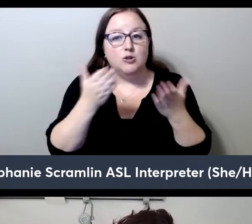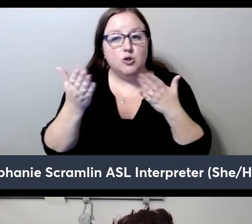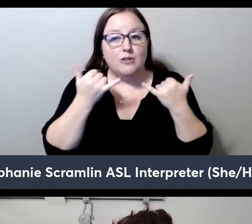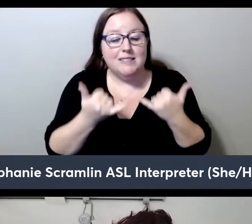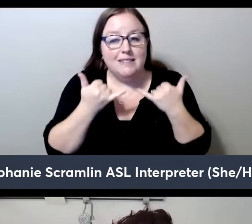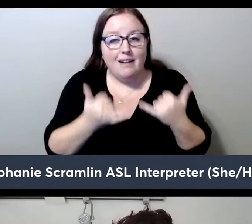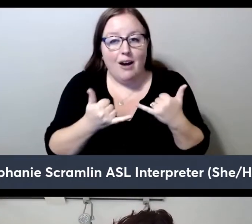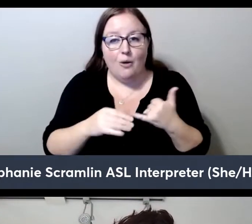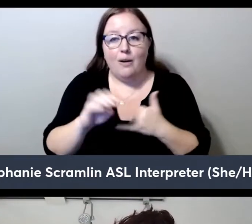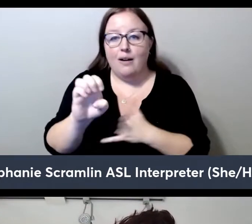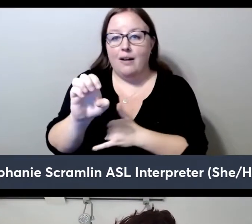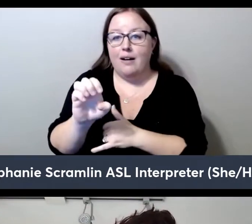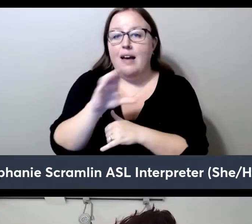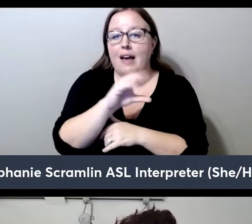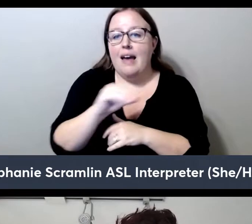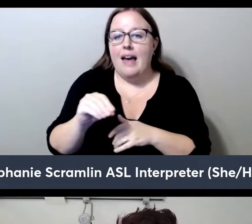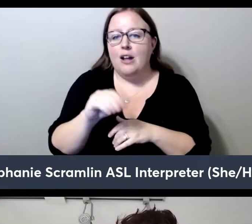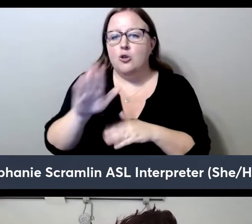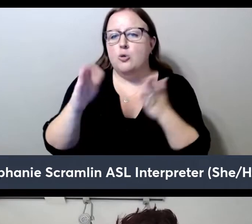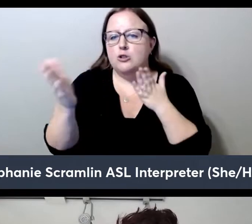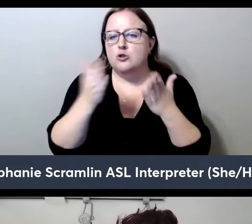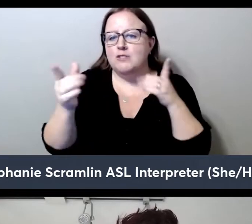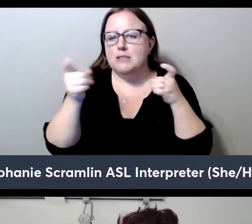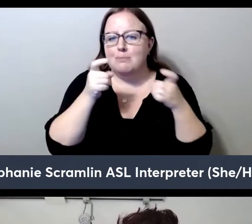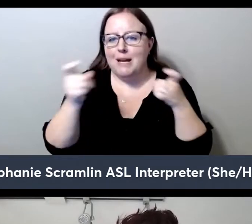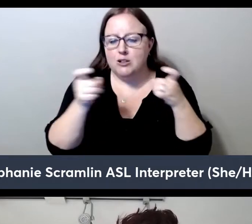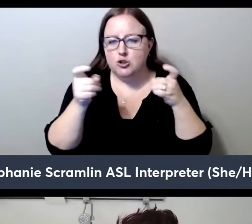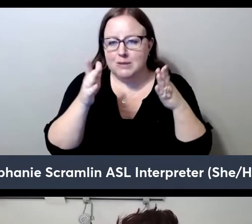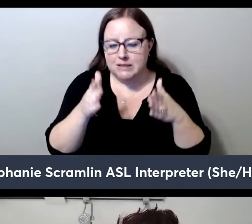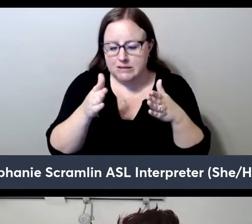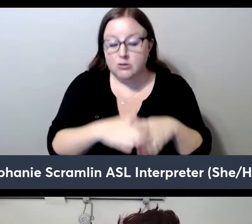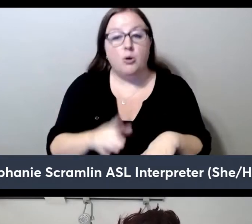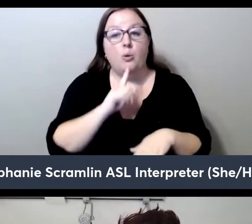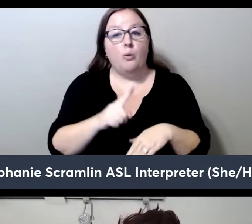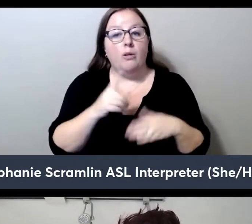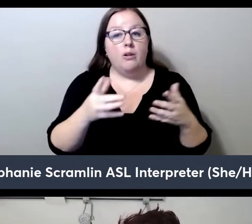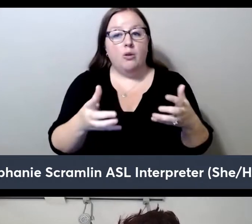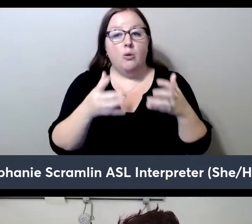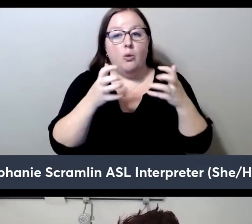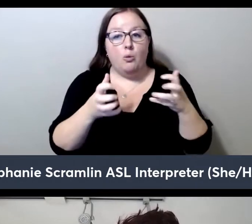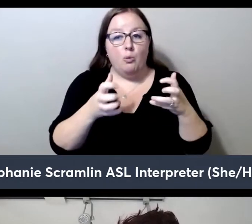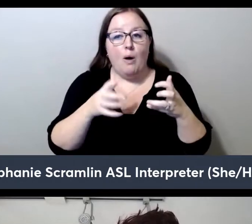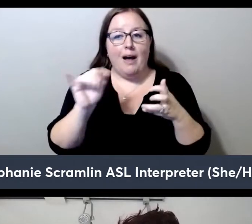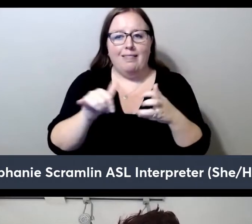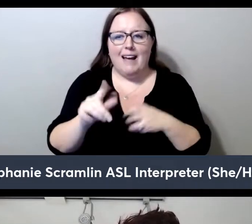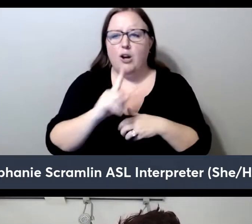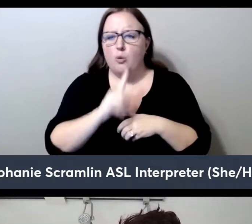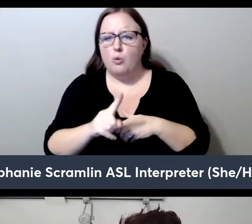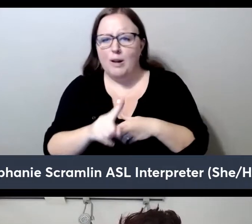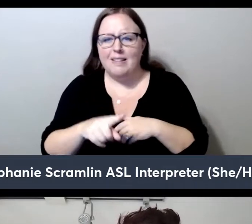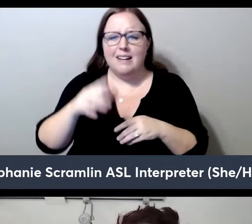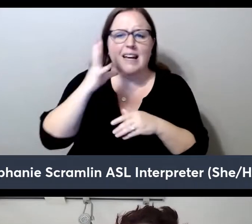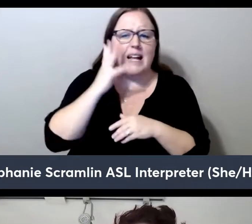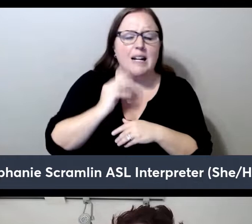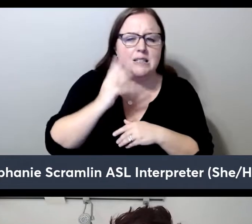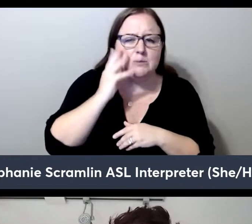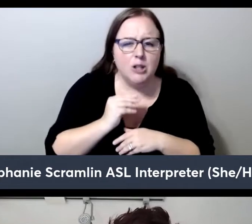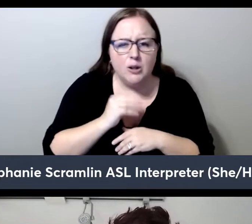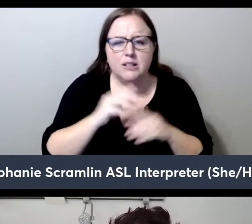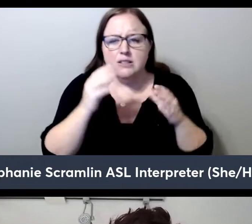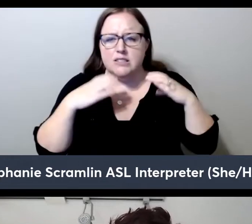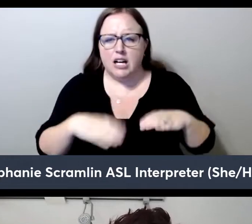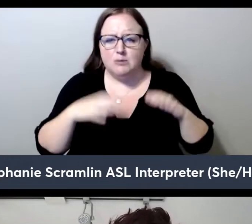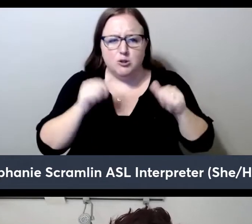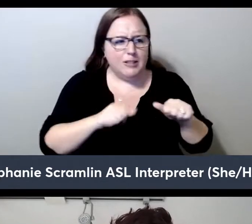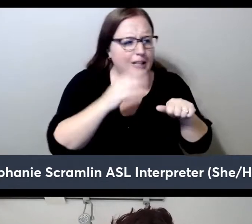ServiceNow and Atlassian Jira Service Management. And what we're trying to do is stop this little swivel chair experience that customers are going to, right? So